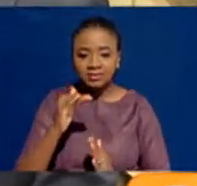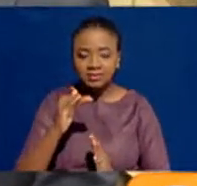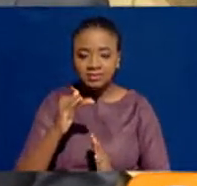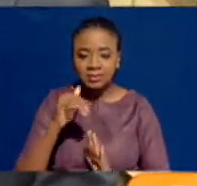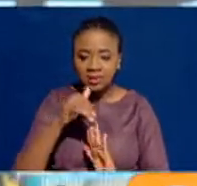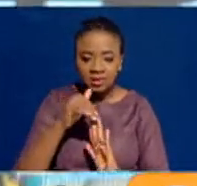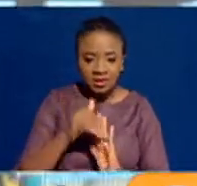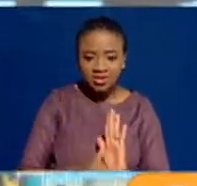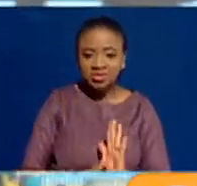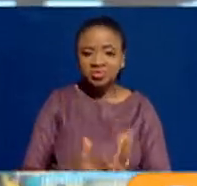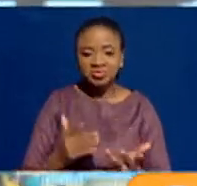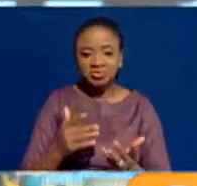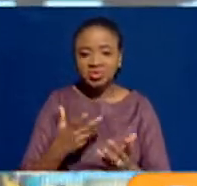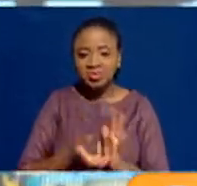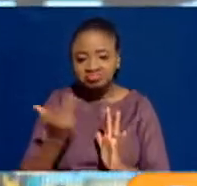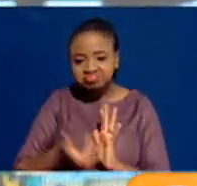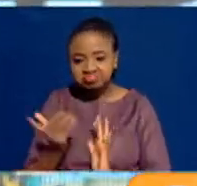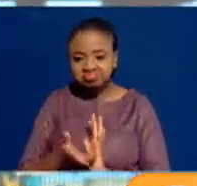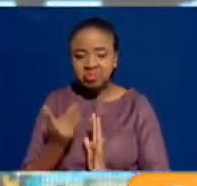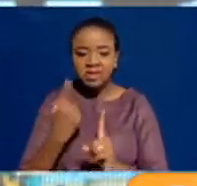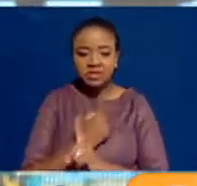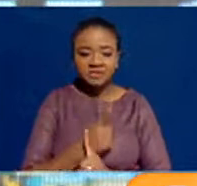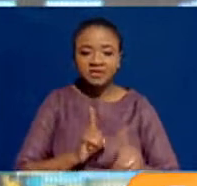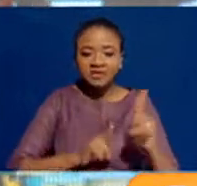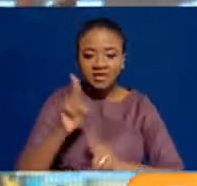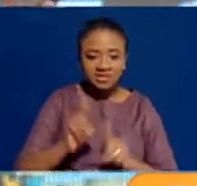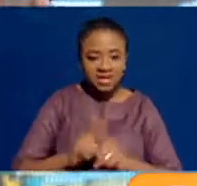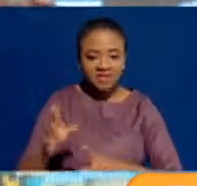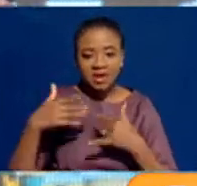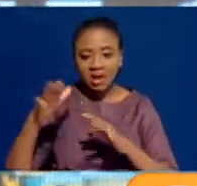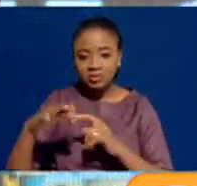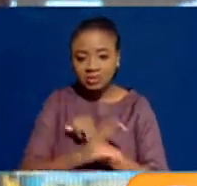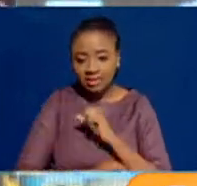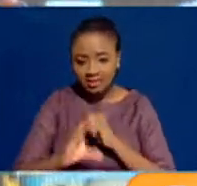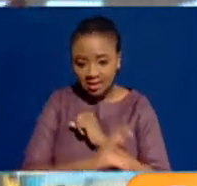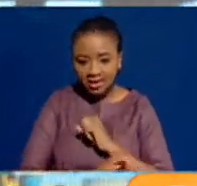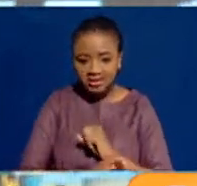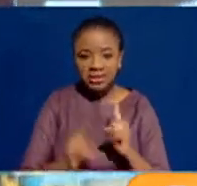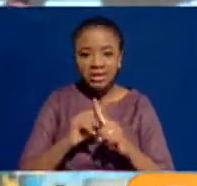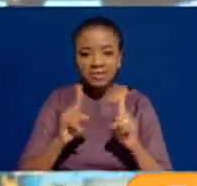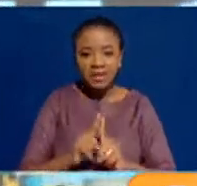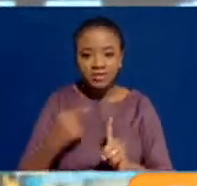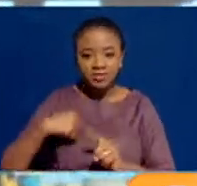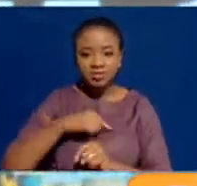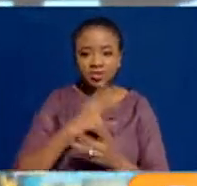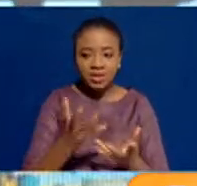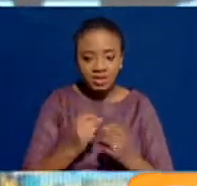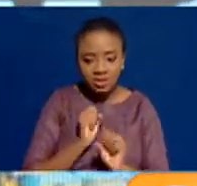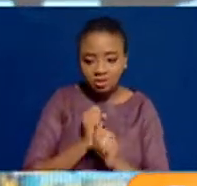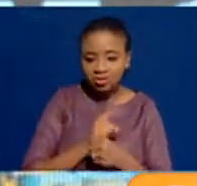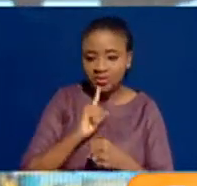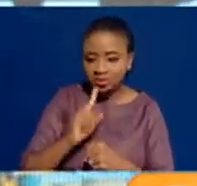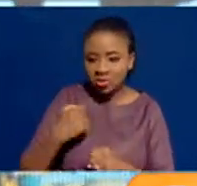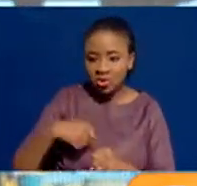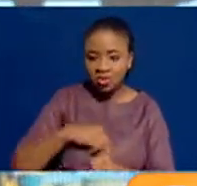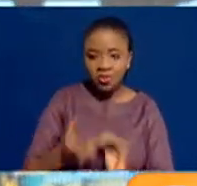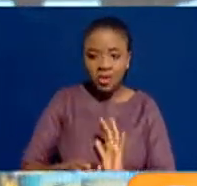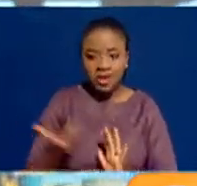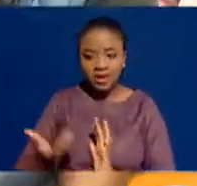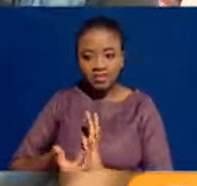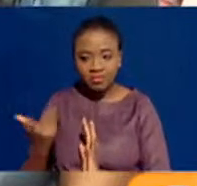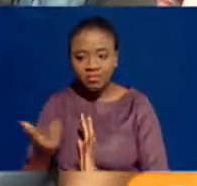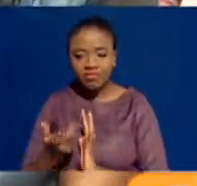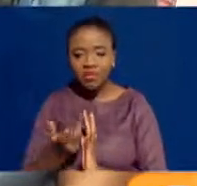trips abroad and many of the other things, and made sure that we are removing the fat from